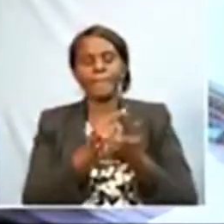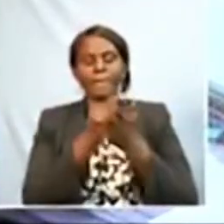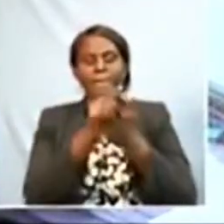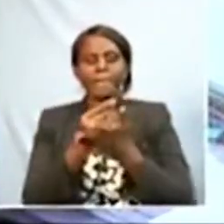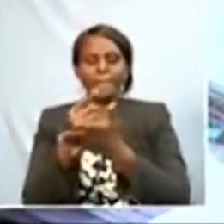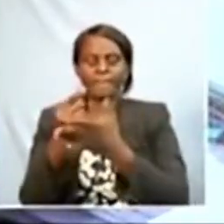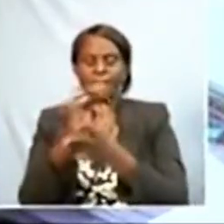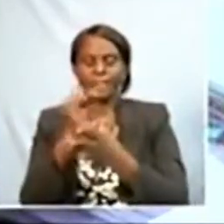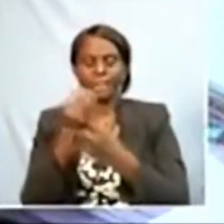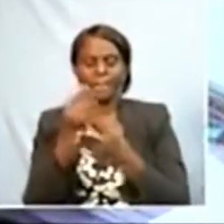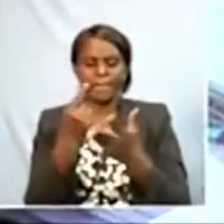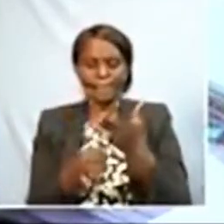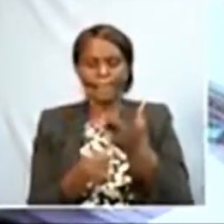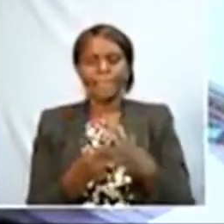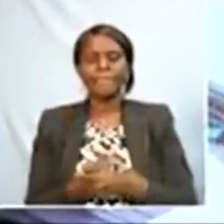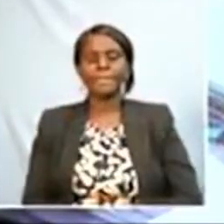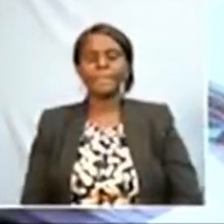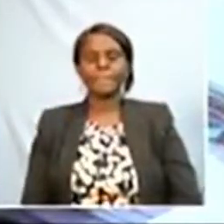or